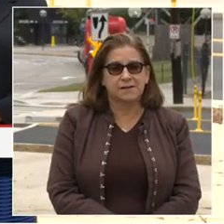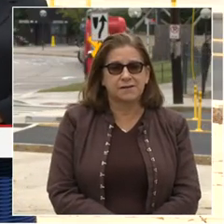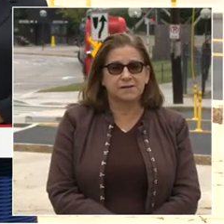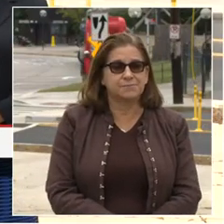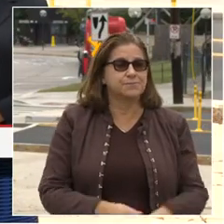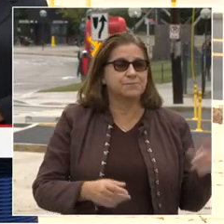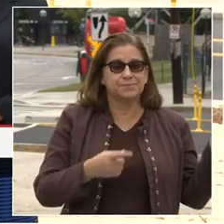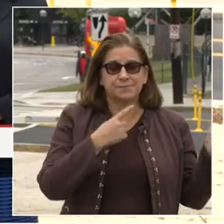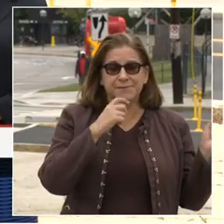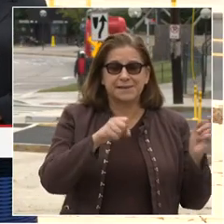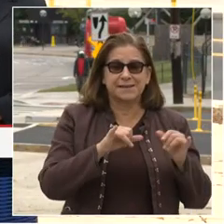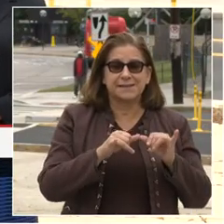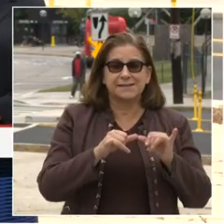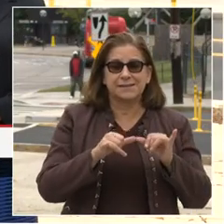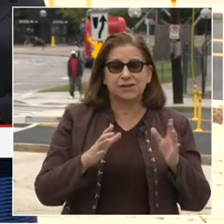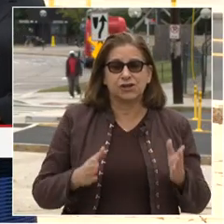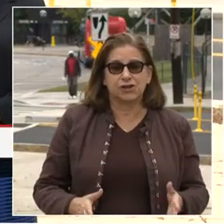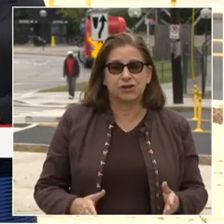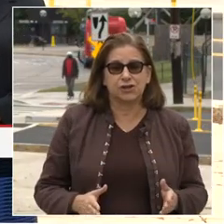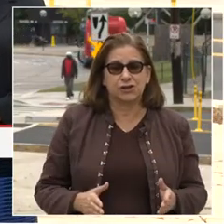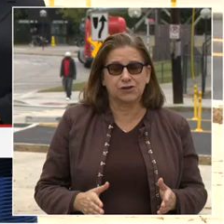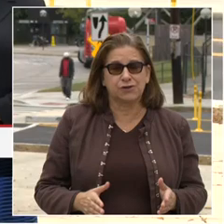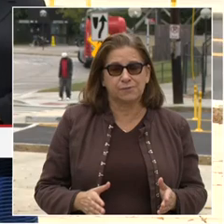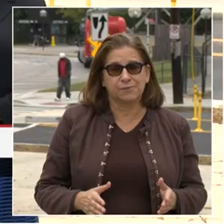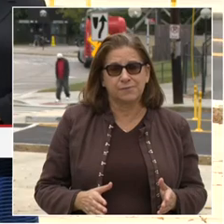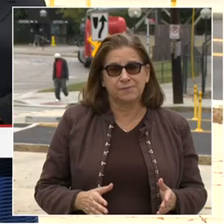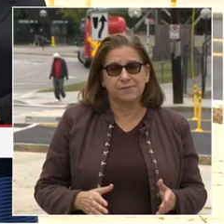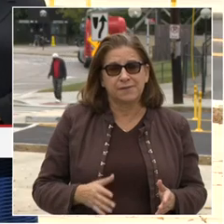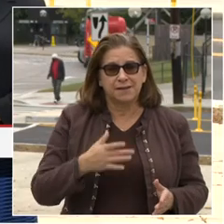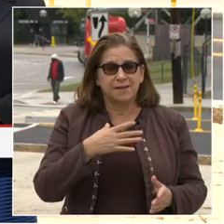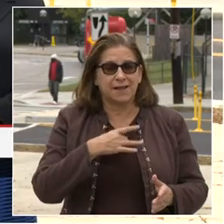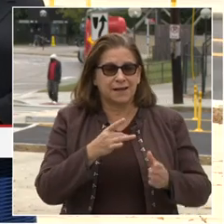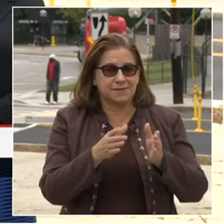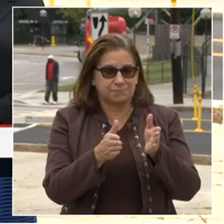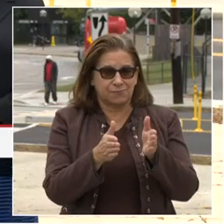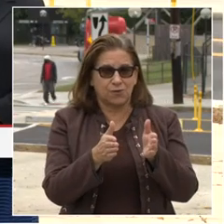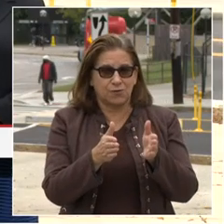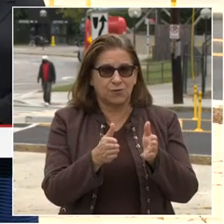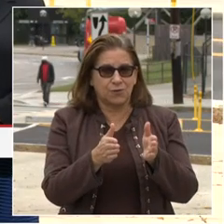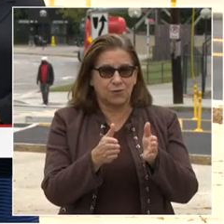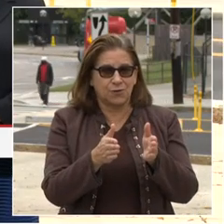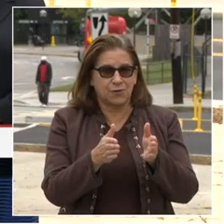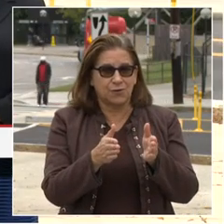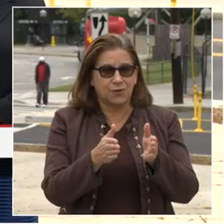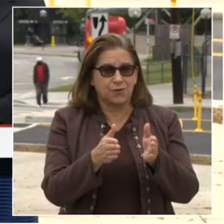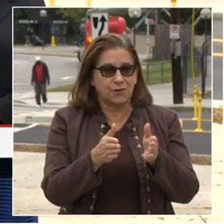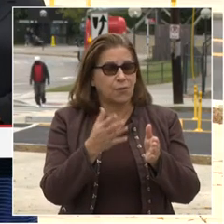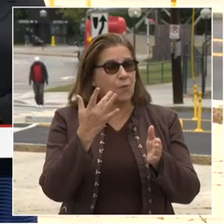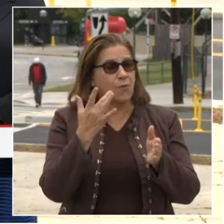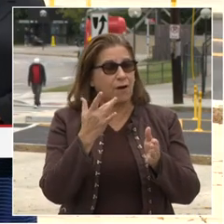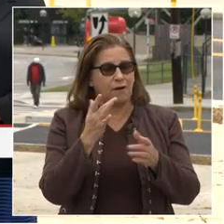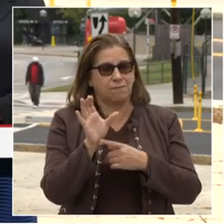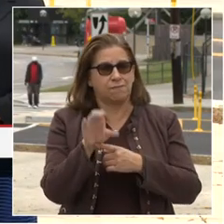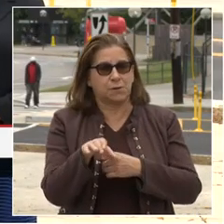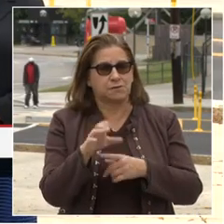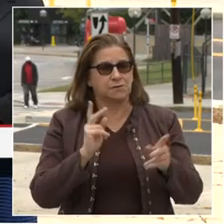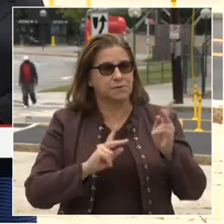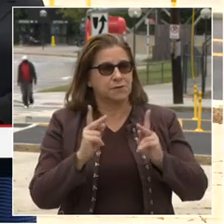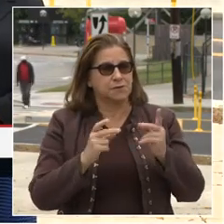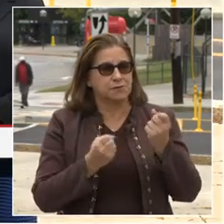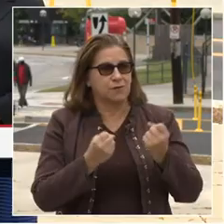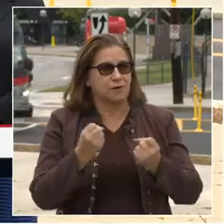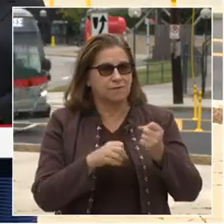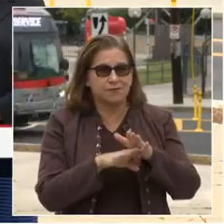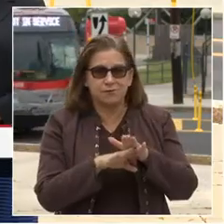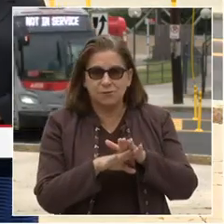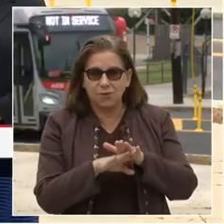Because narrower streets tend to support slower speeds. So you've actually put your finger